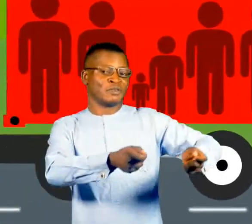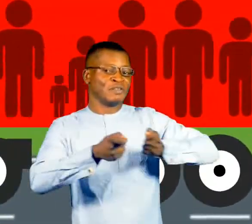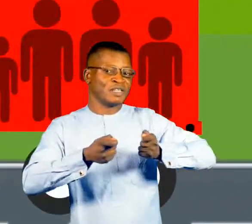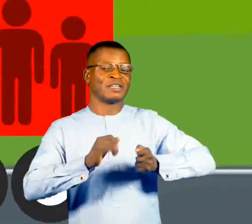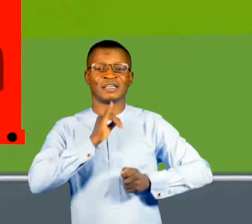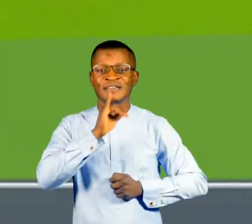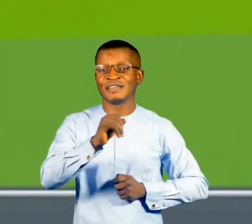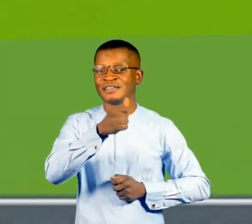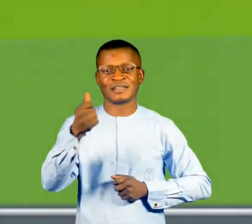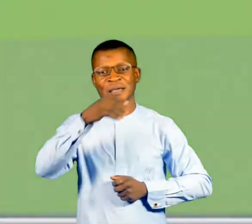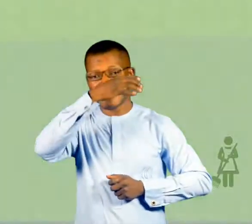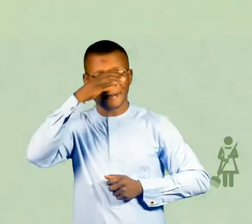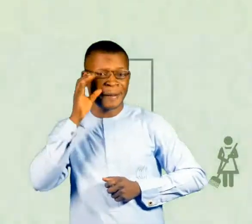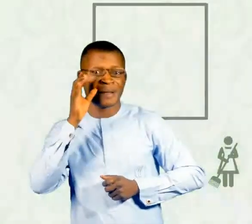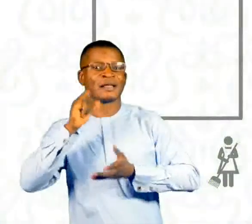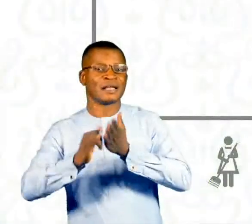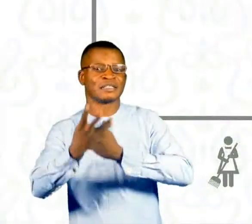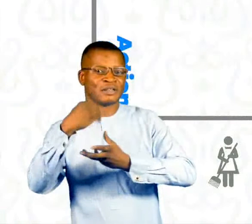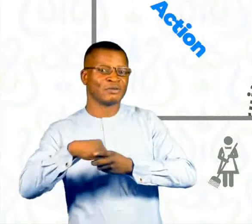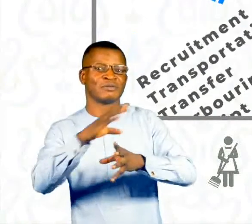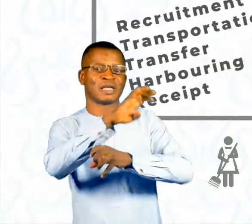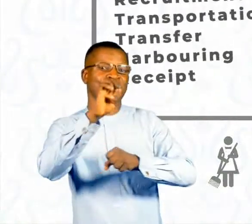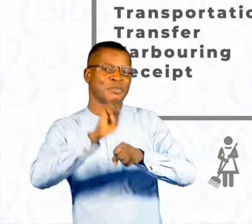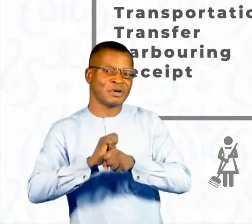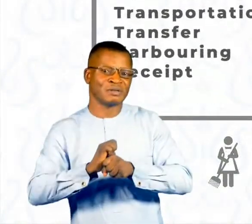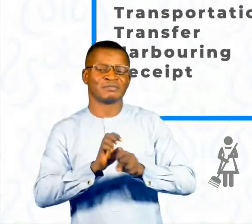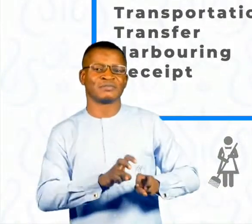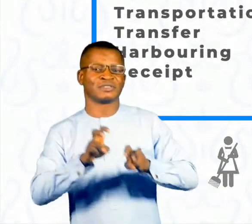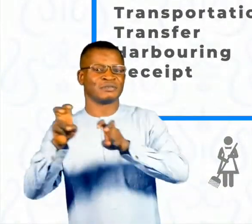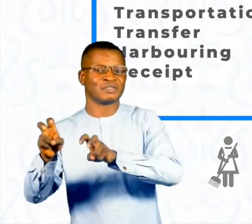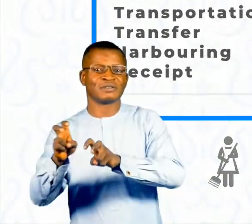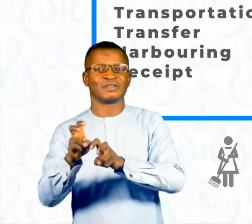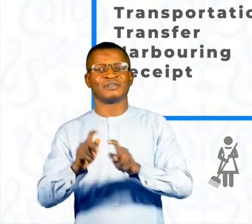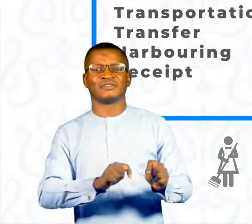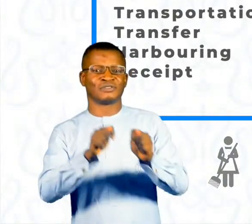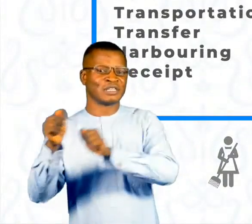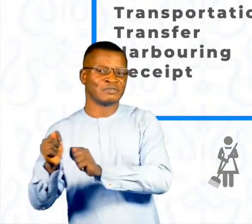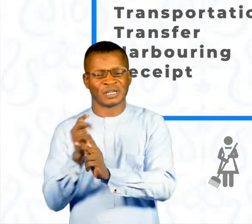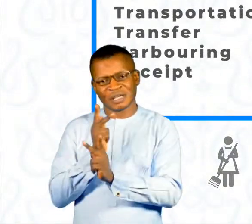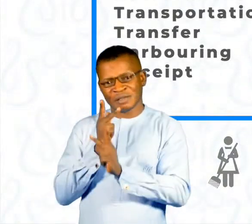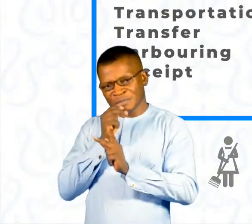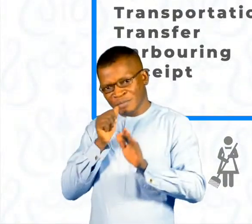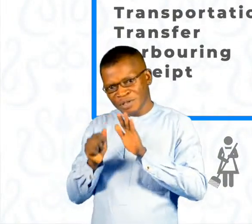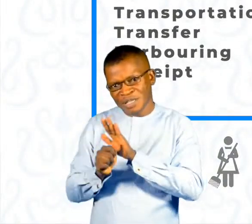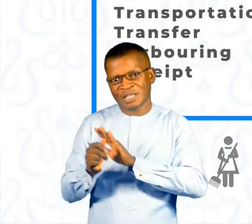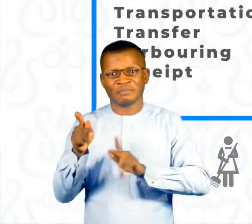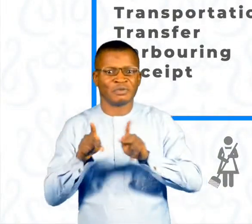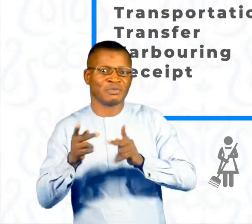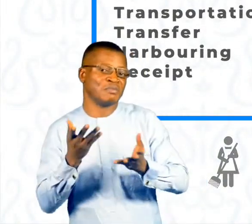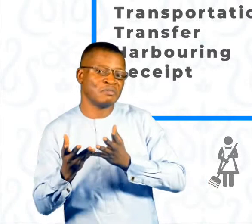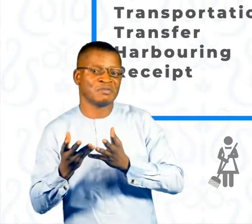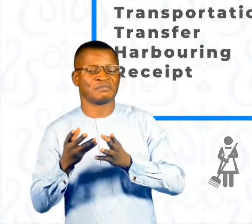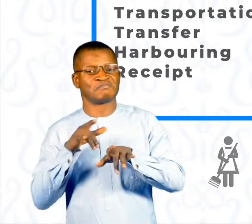Human trafficking is a crime that entails the recruitment, transportation, transfer, harboring or receipts of persons through